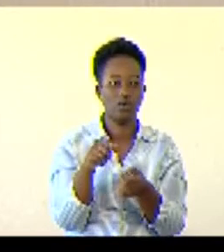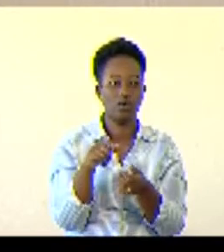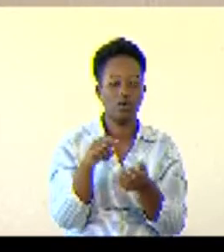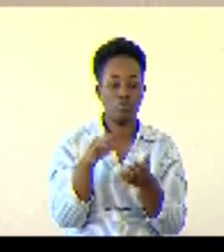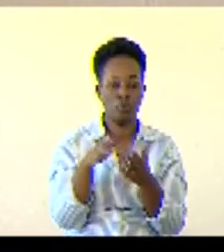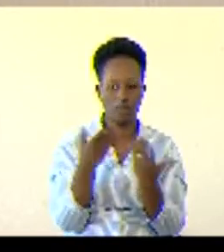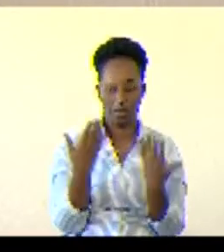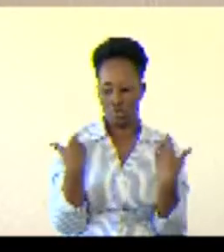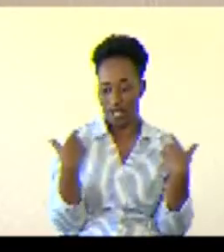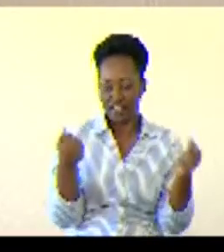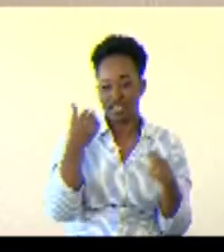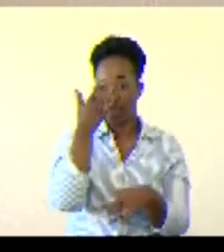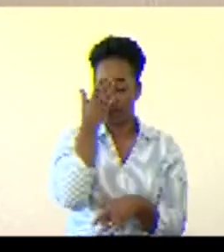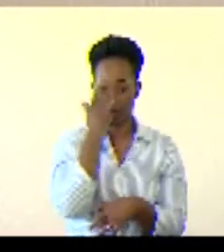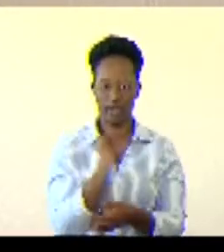from the disease.